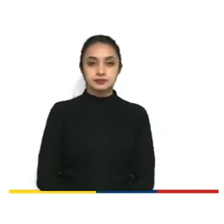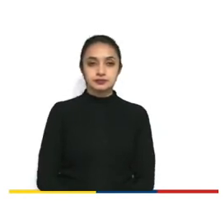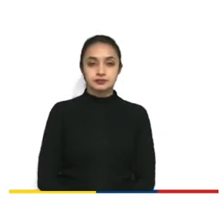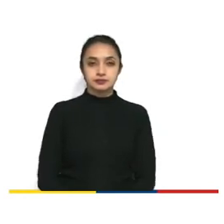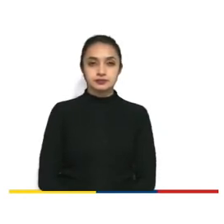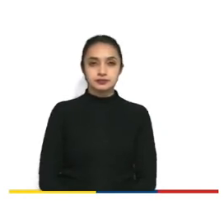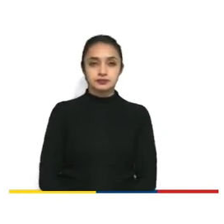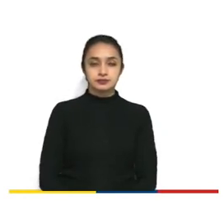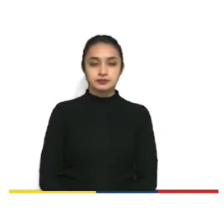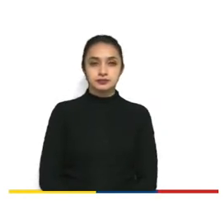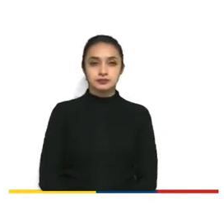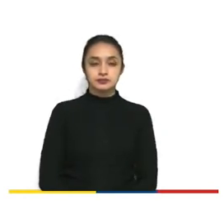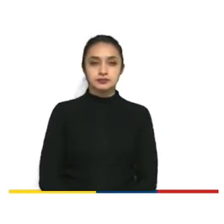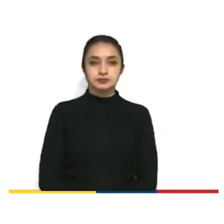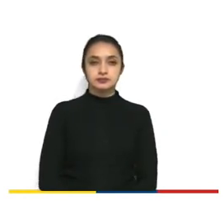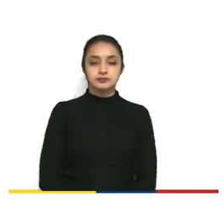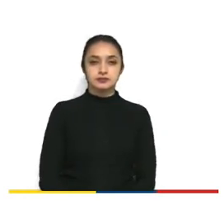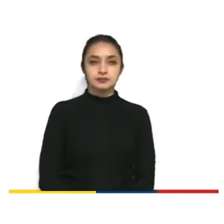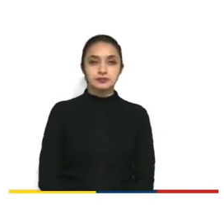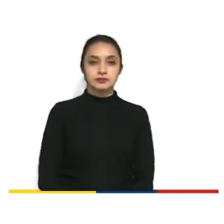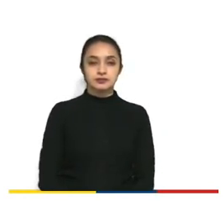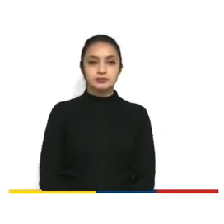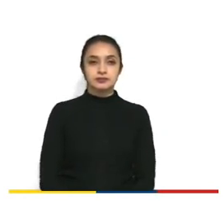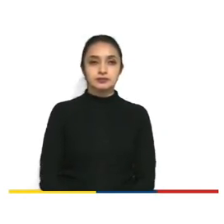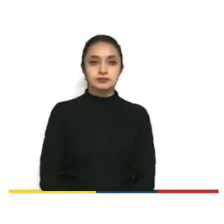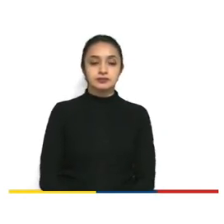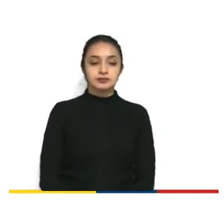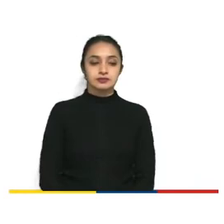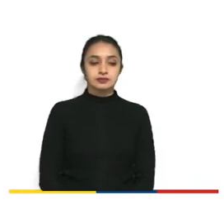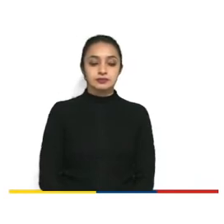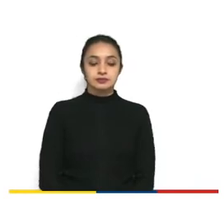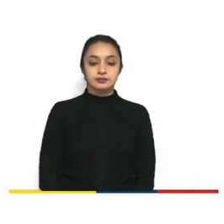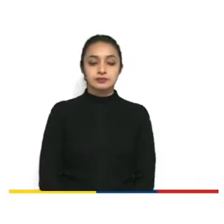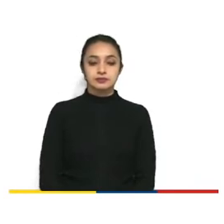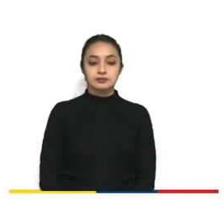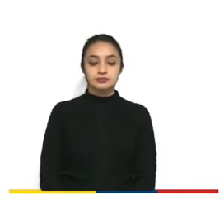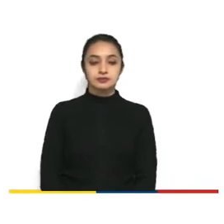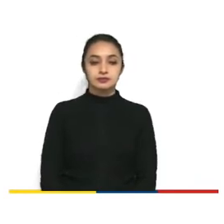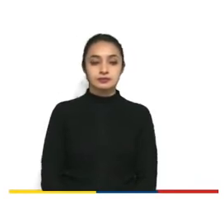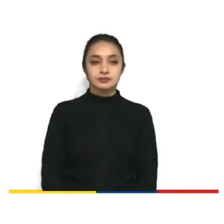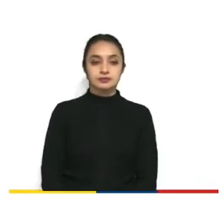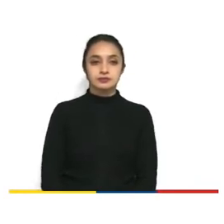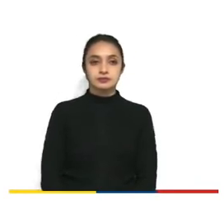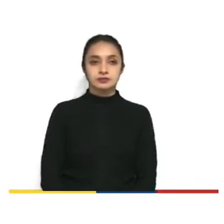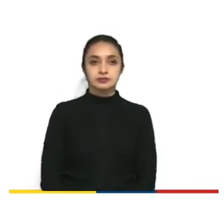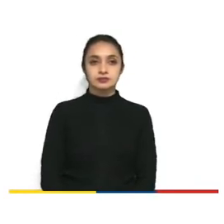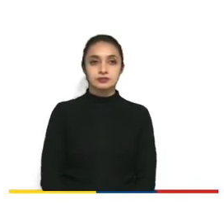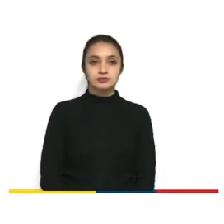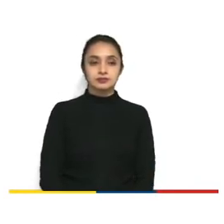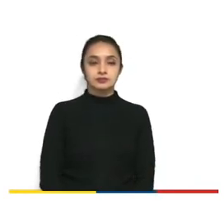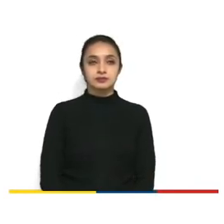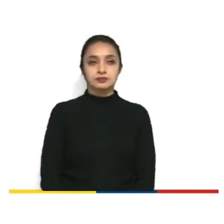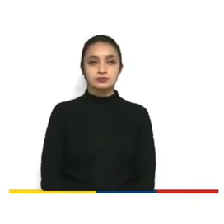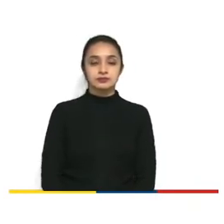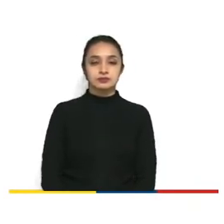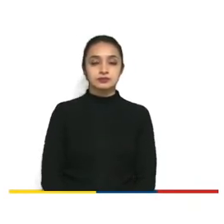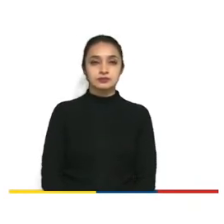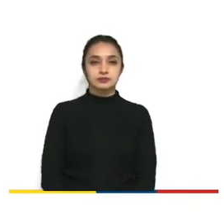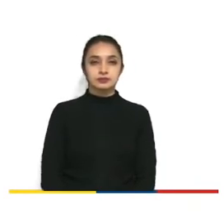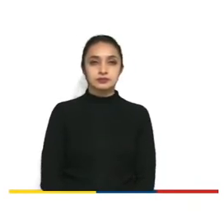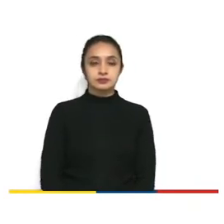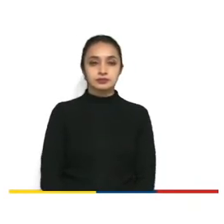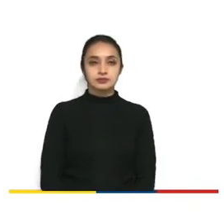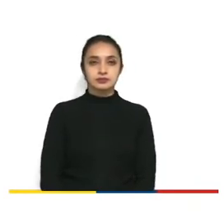falling it gets cheaper and we've observed that in all countries without zero rating on an average by two percent